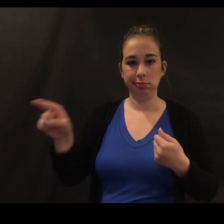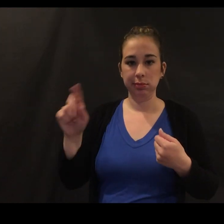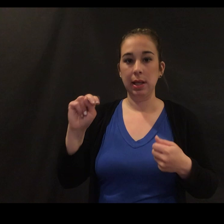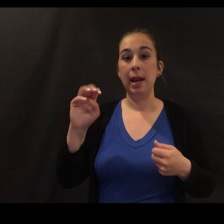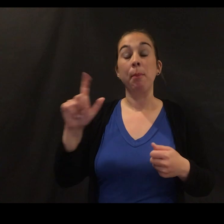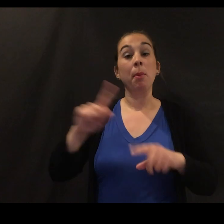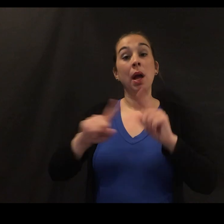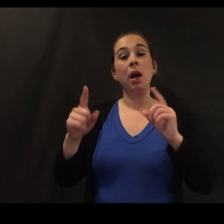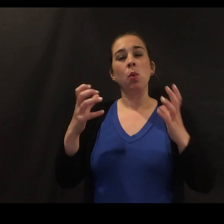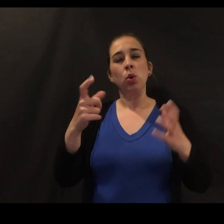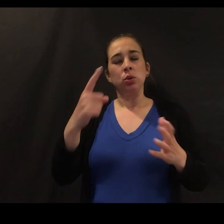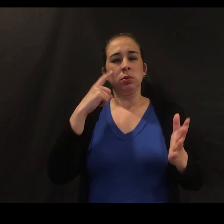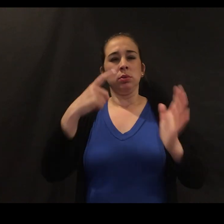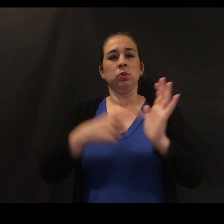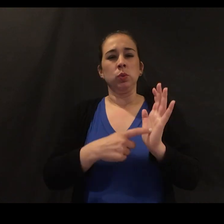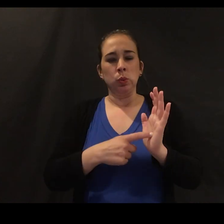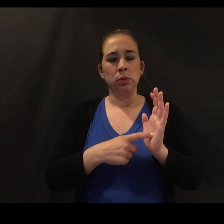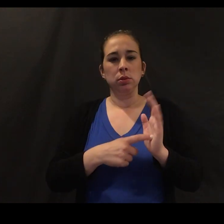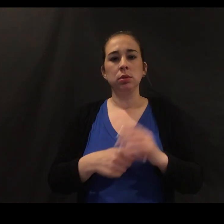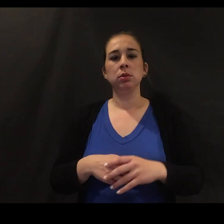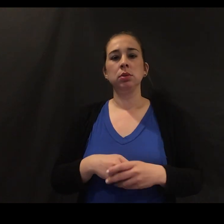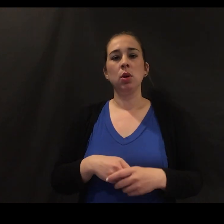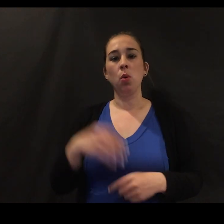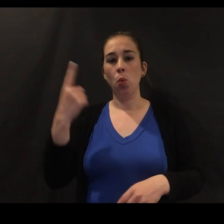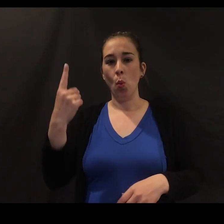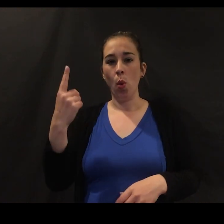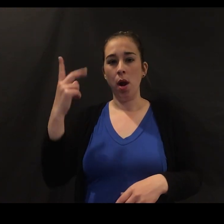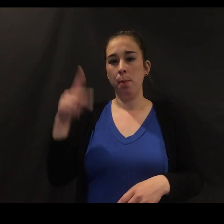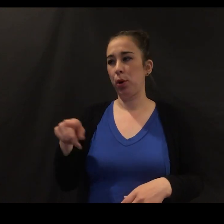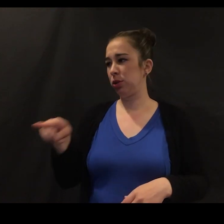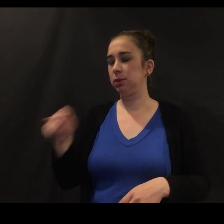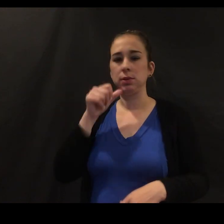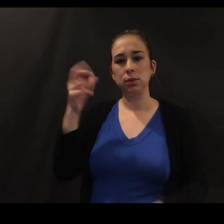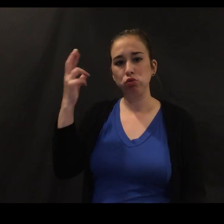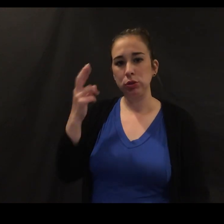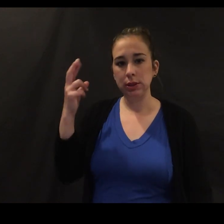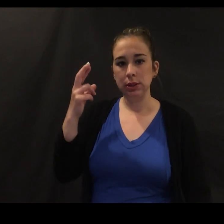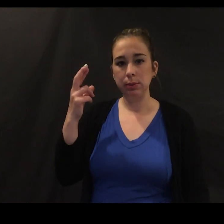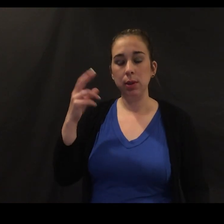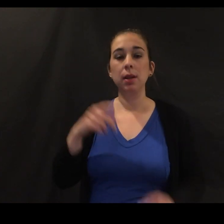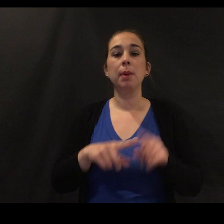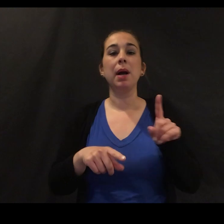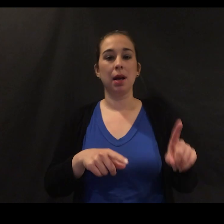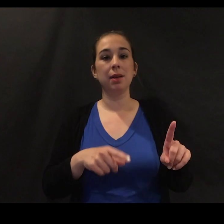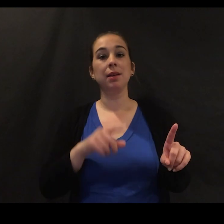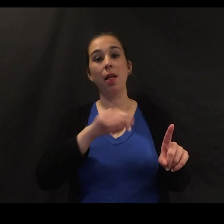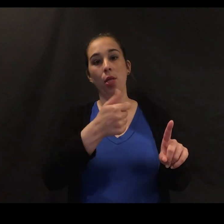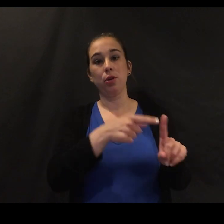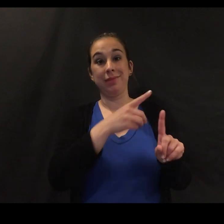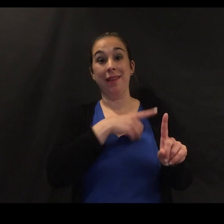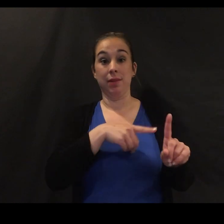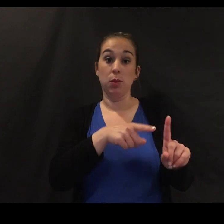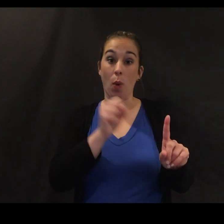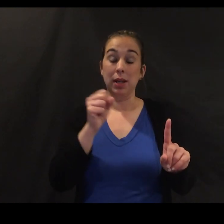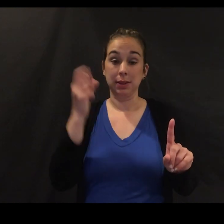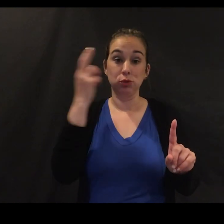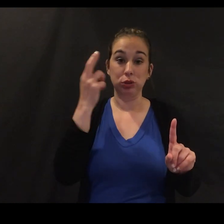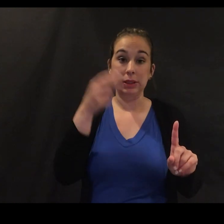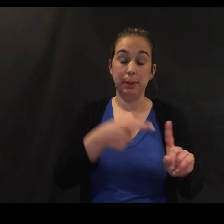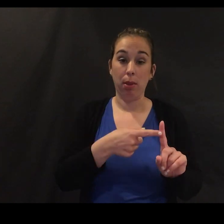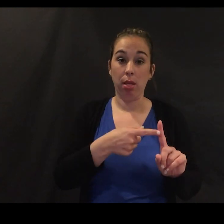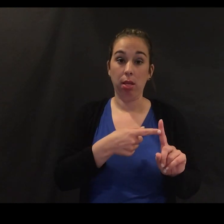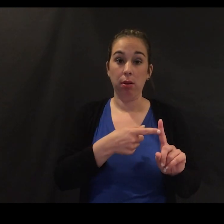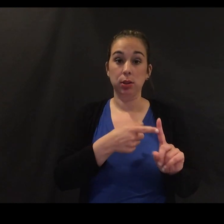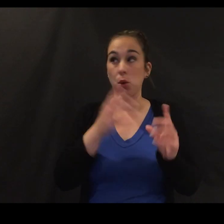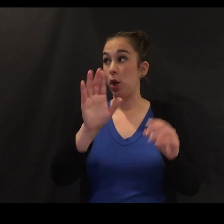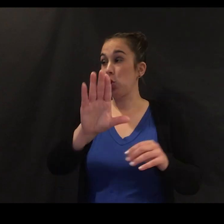see is that one man was unreasonable and the other man was reasonable. Can I ask you in your life, are